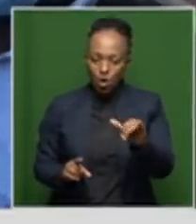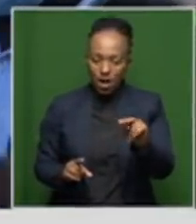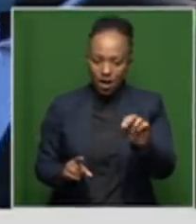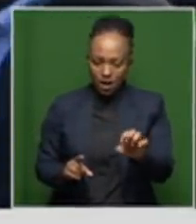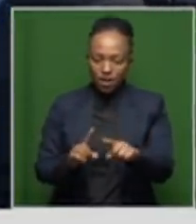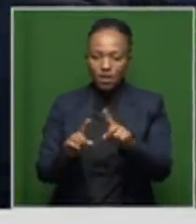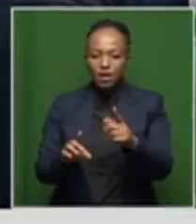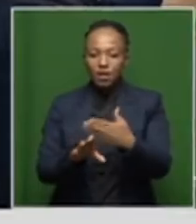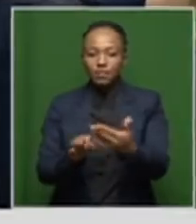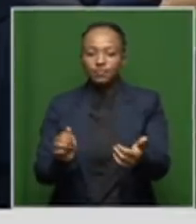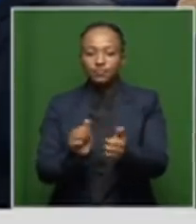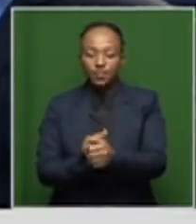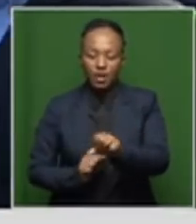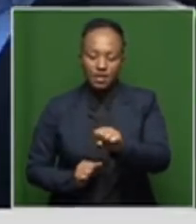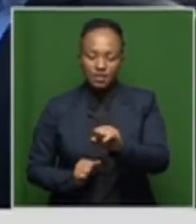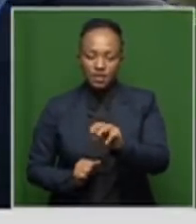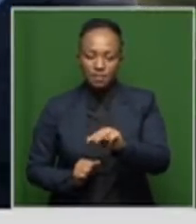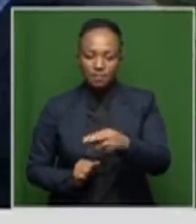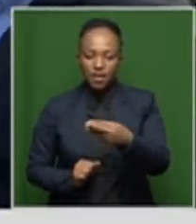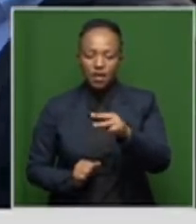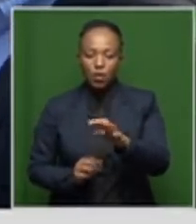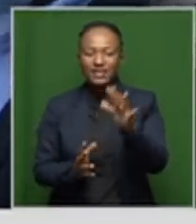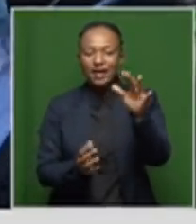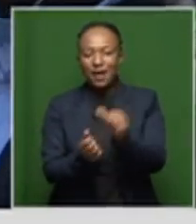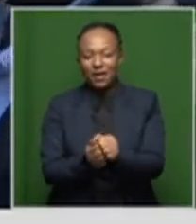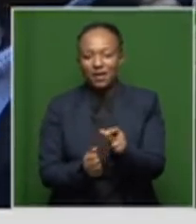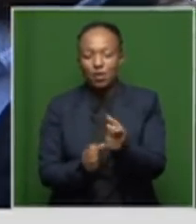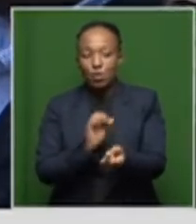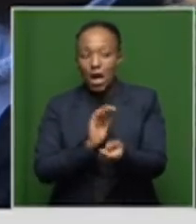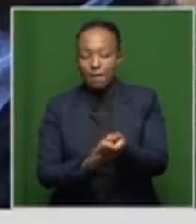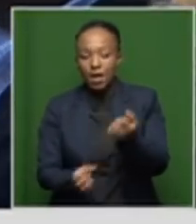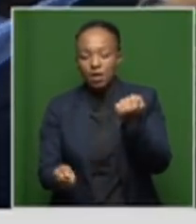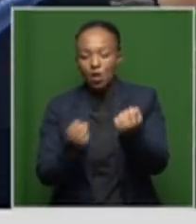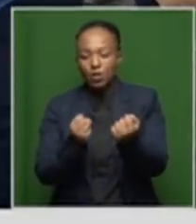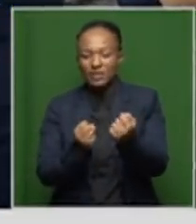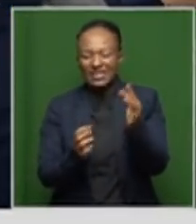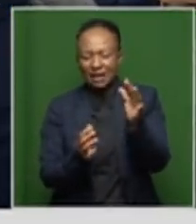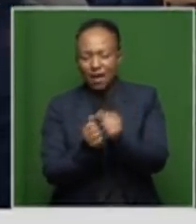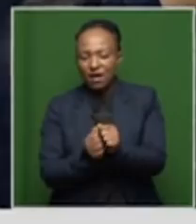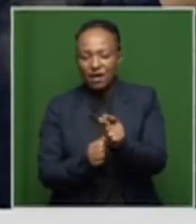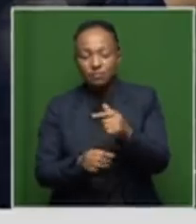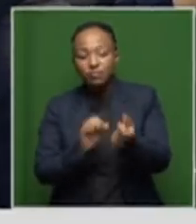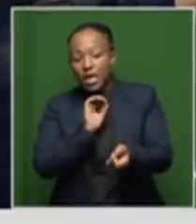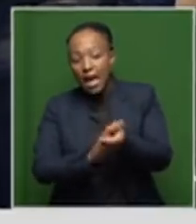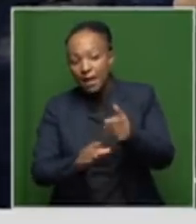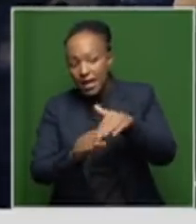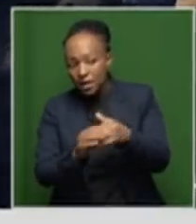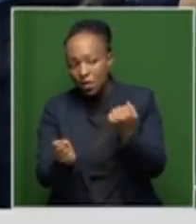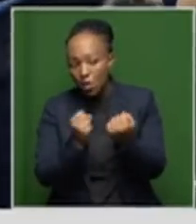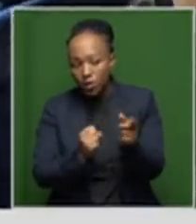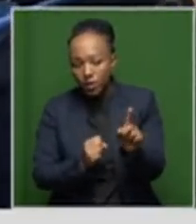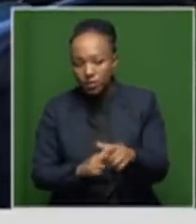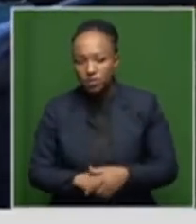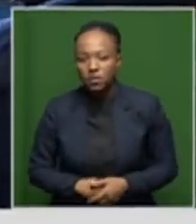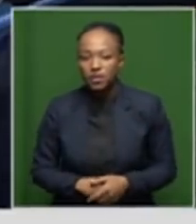inside court, just to give a basic summary of what happened inside. Simpiwe, just a basic outline and summary of what transpired inside. Well,